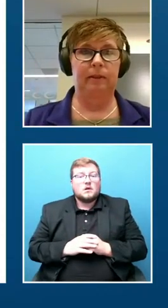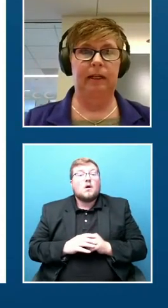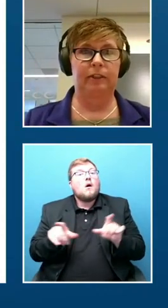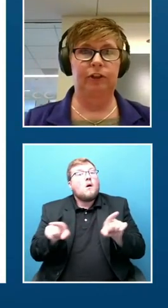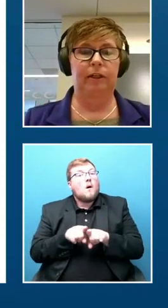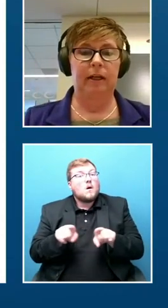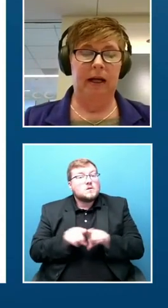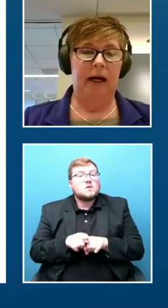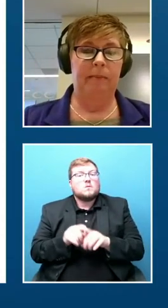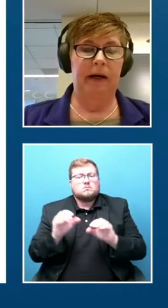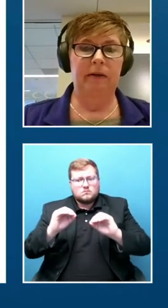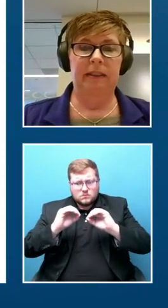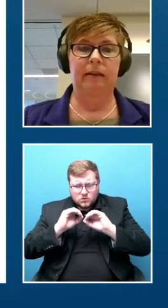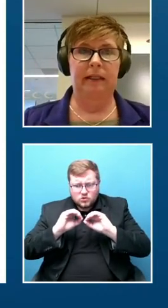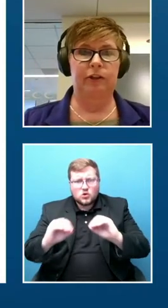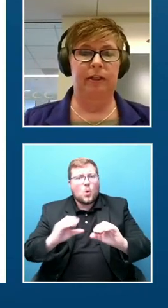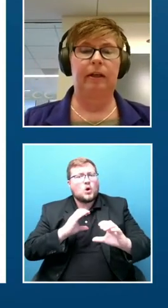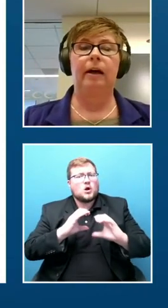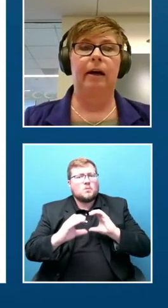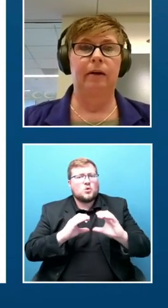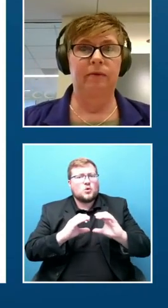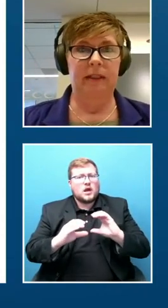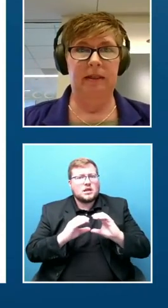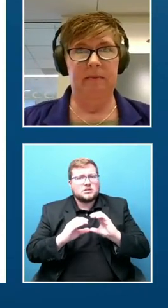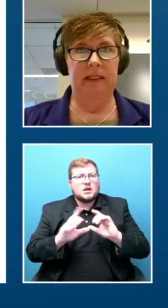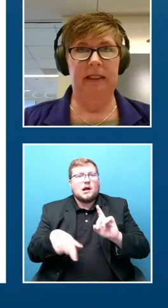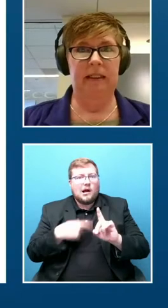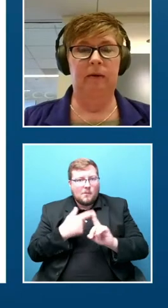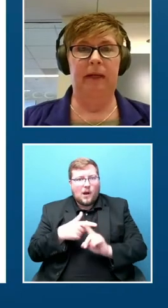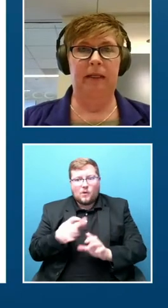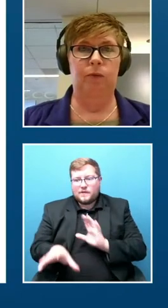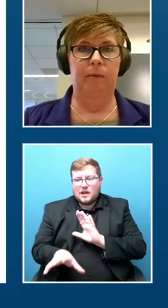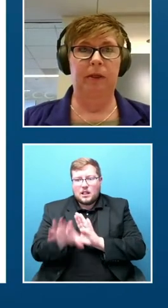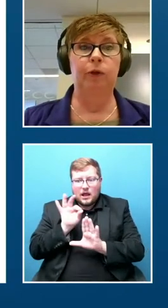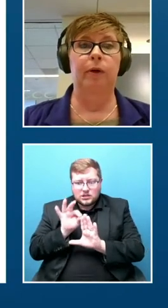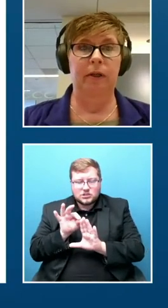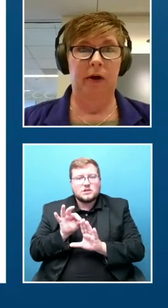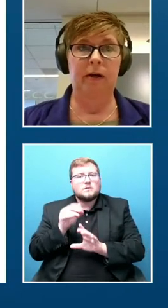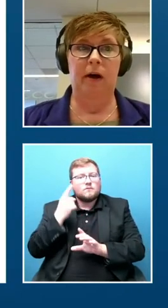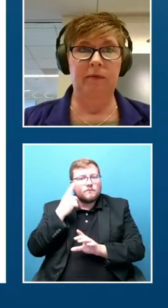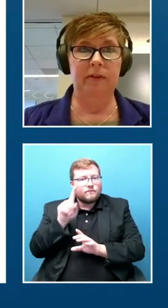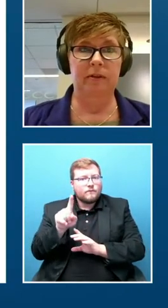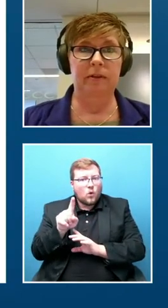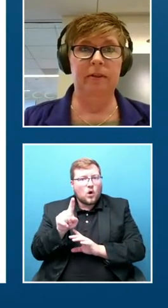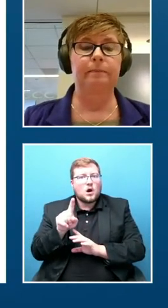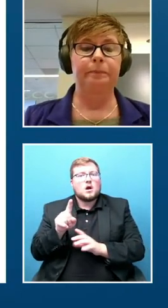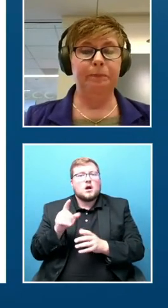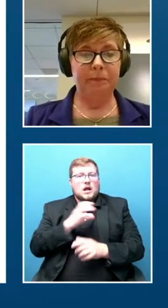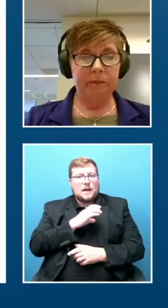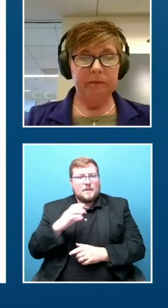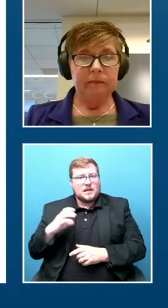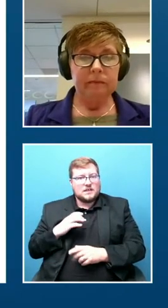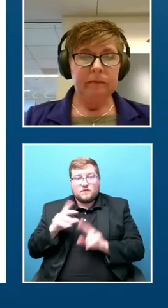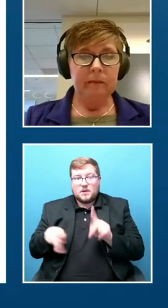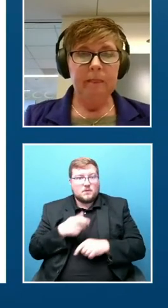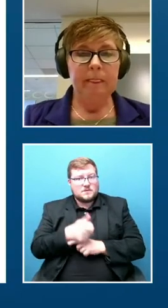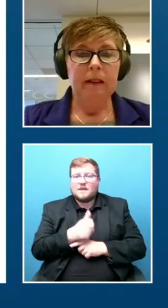any communication about the election of the committee man and woman who are not officers.